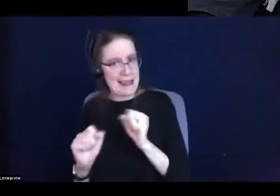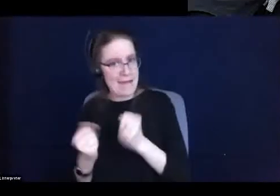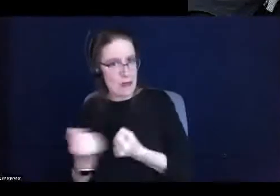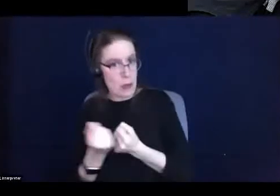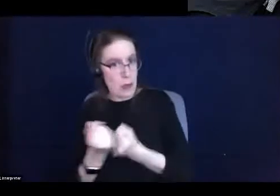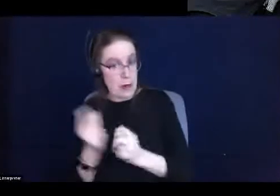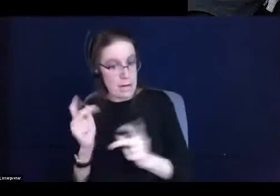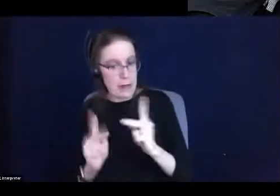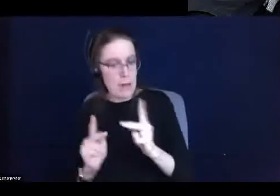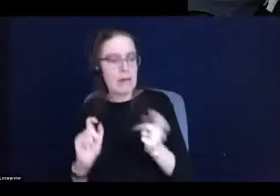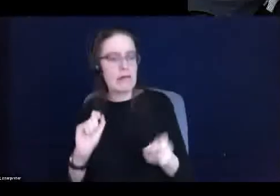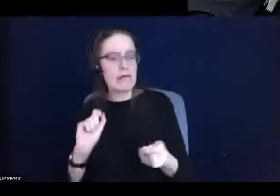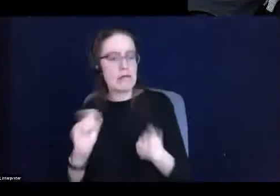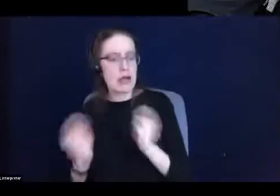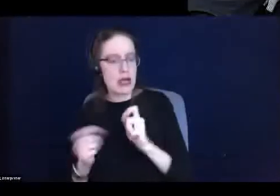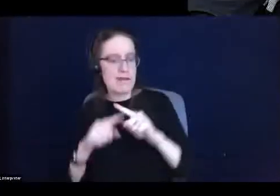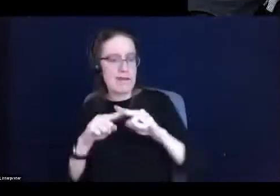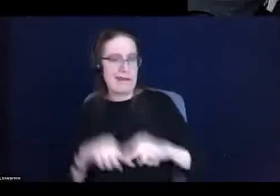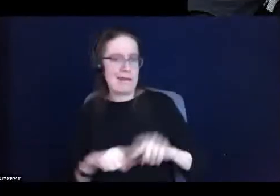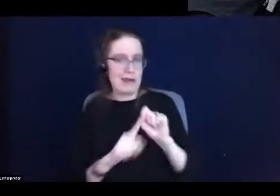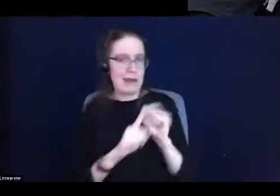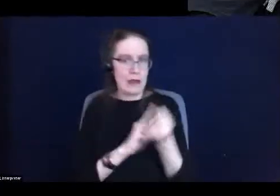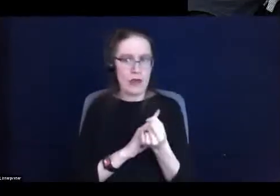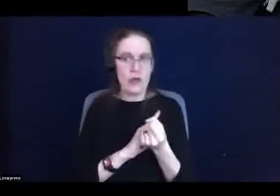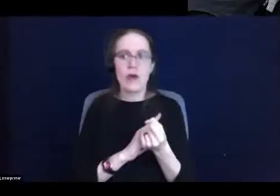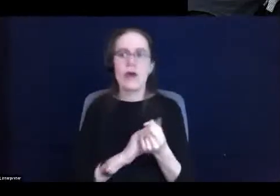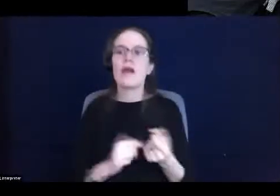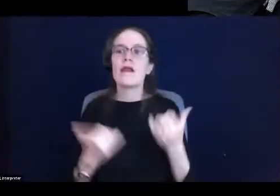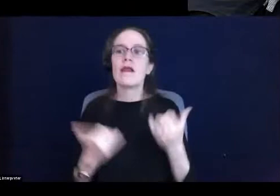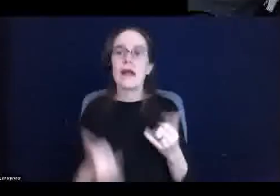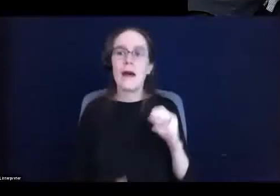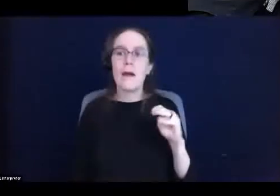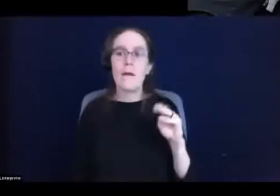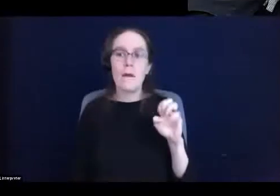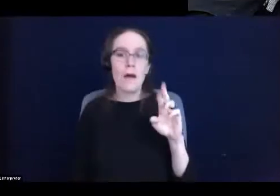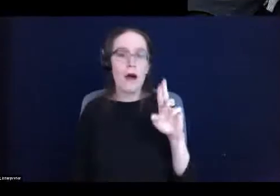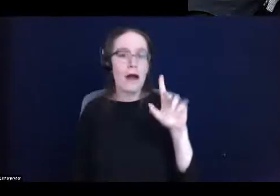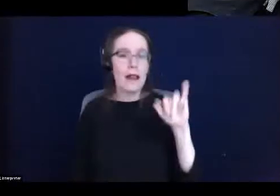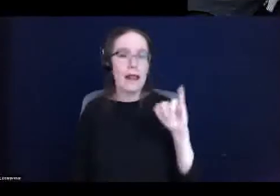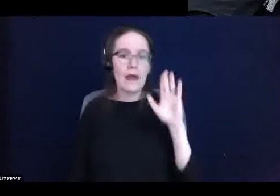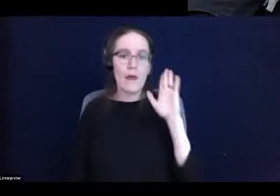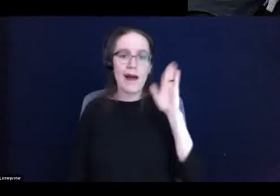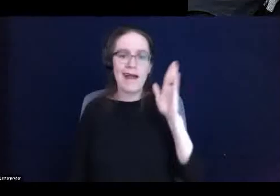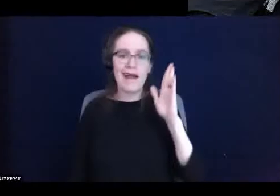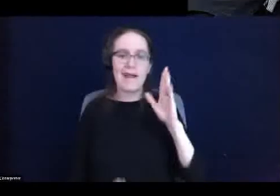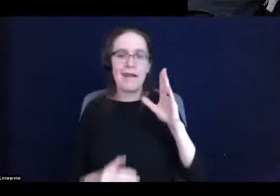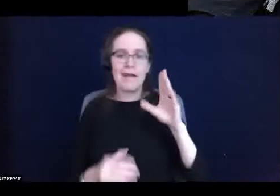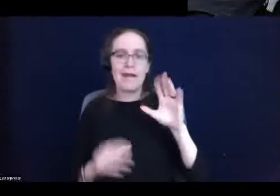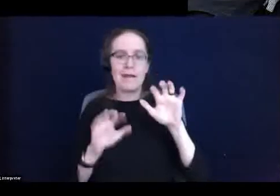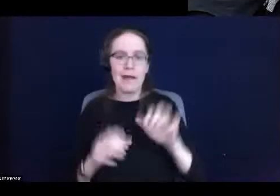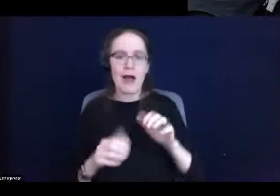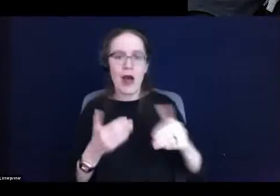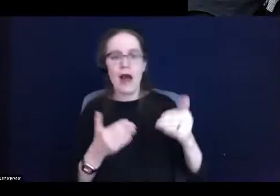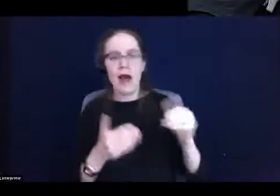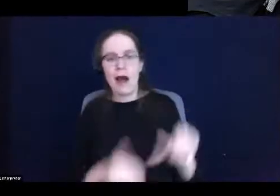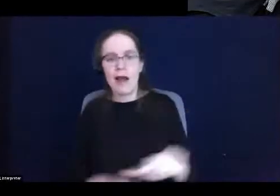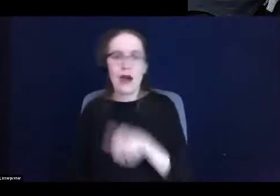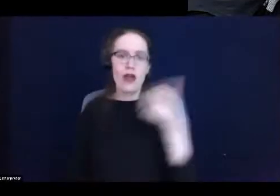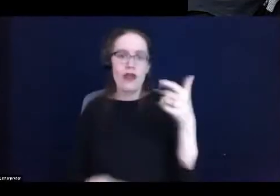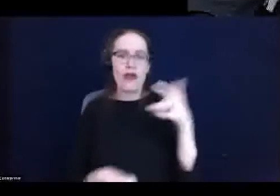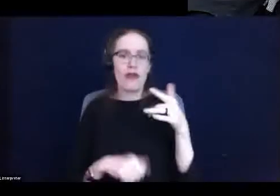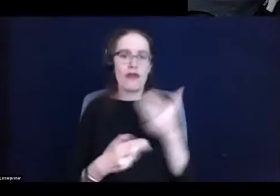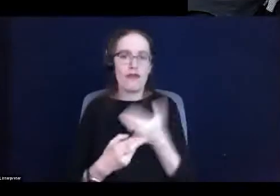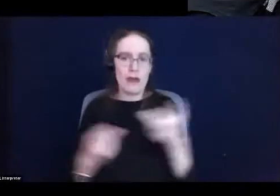occurring. And so Marley's going to put another resource in the chat that